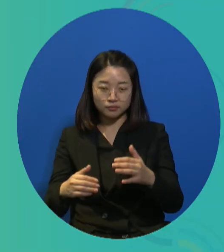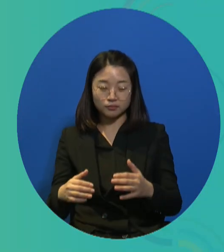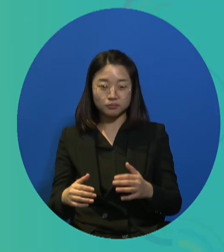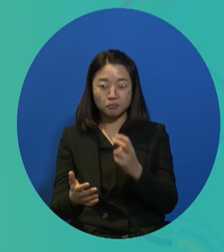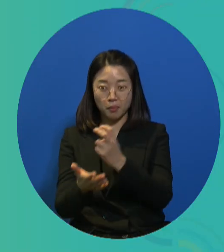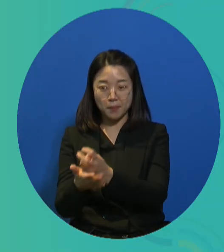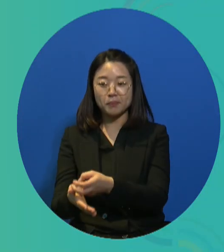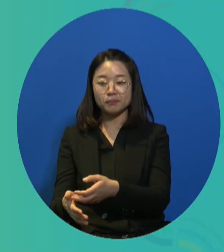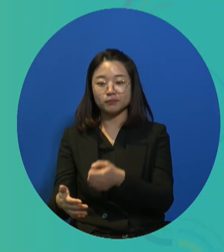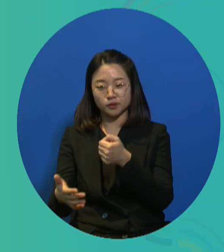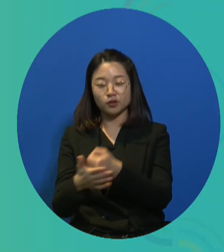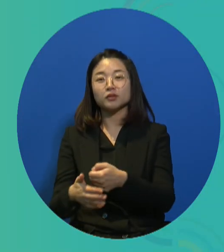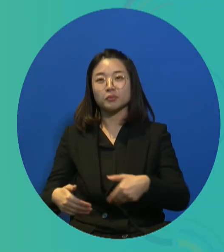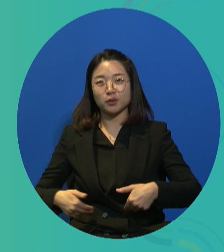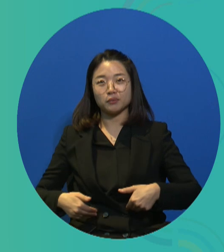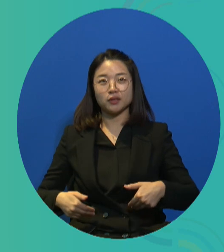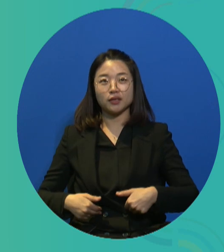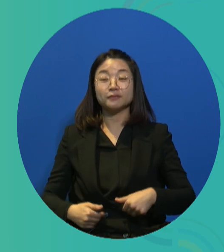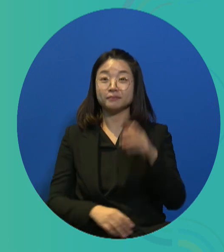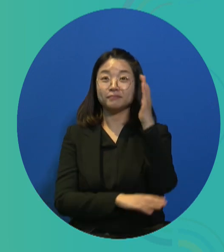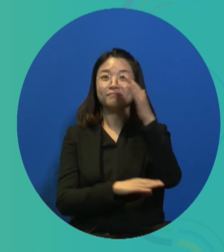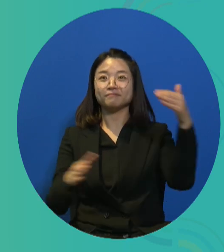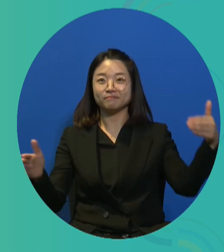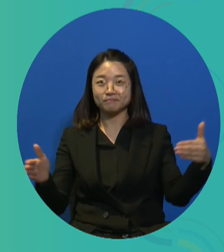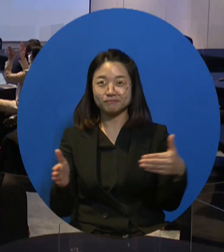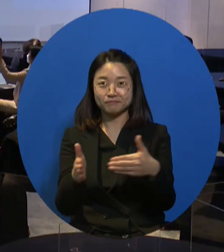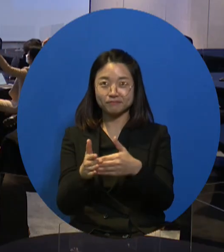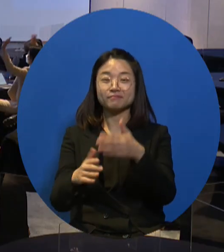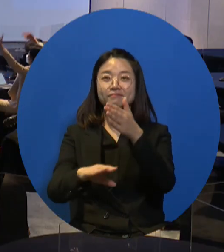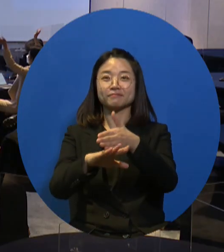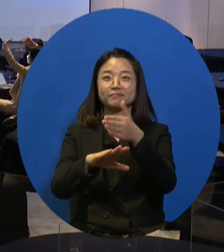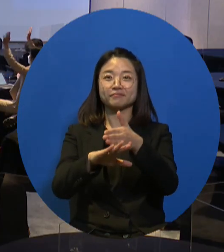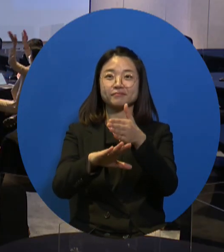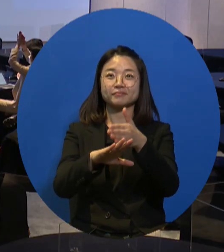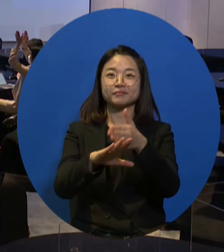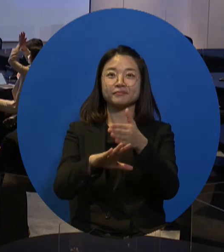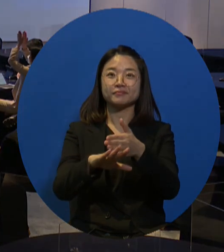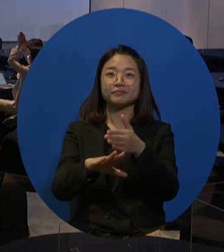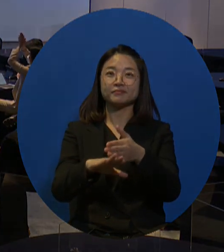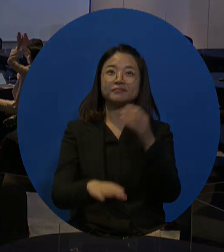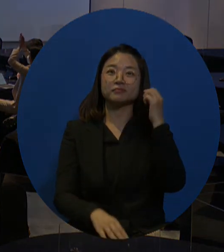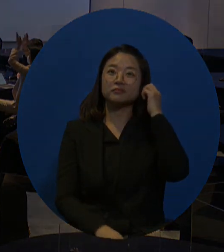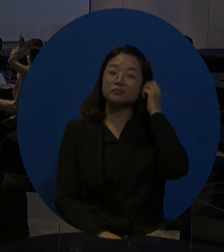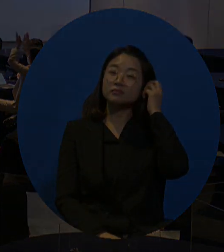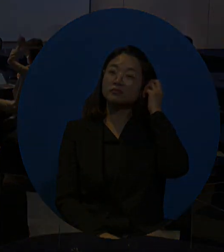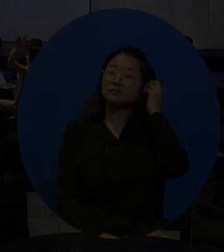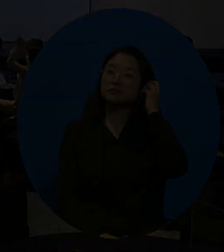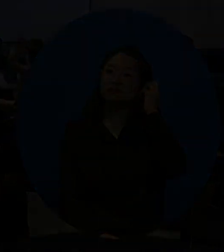continue to spread the awareness of the rights of persons with disabilities, not just here in Korea, but across the world. Thank you.